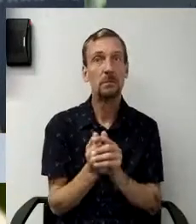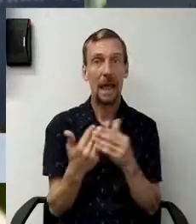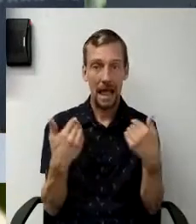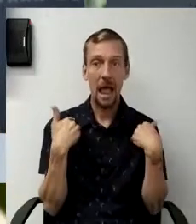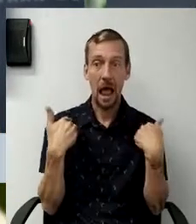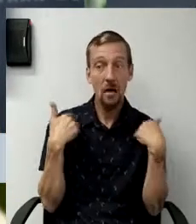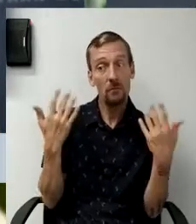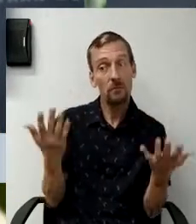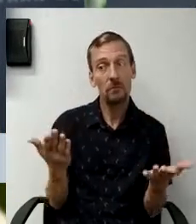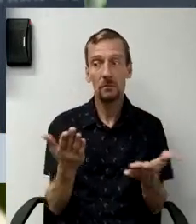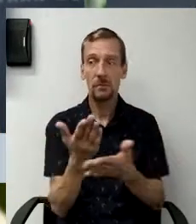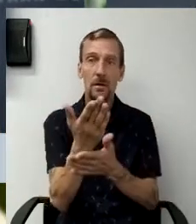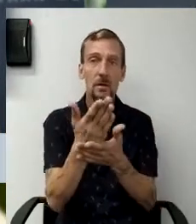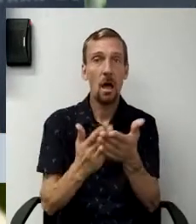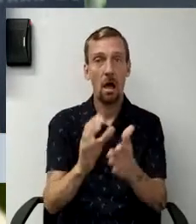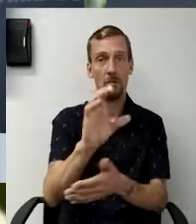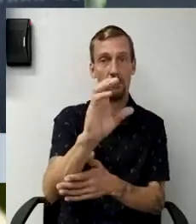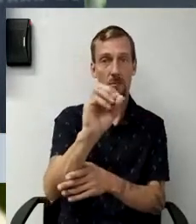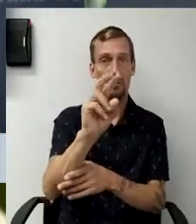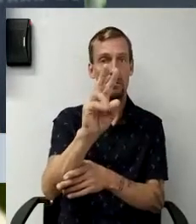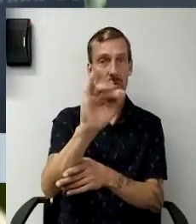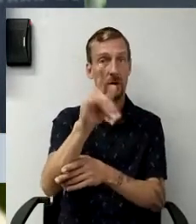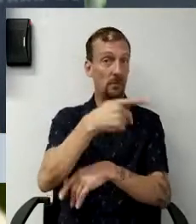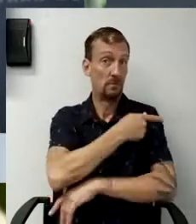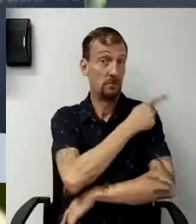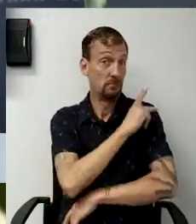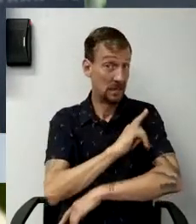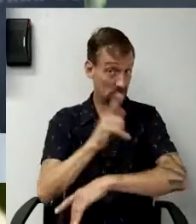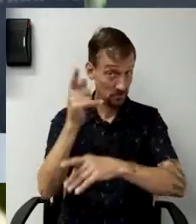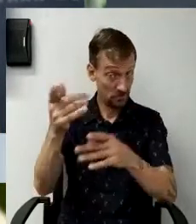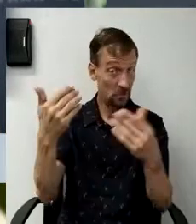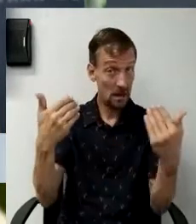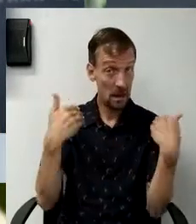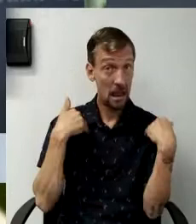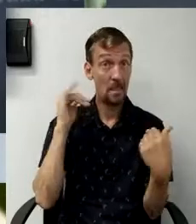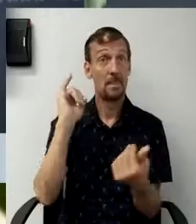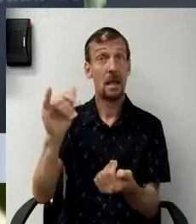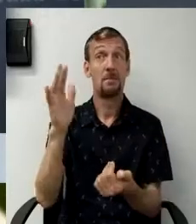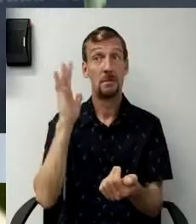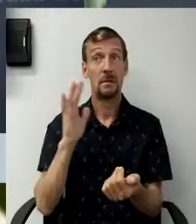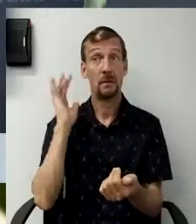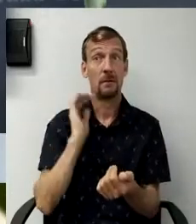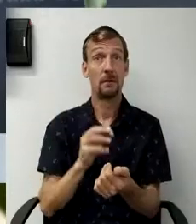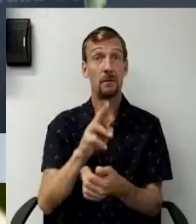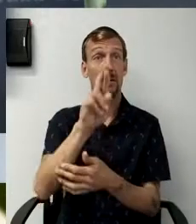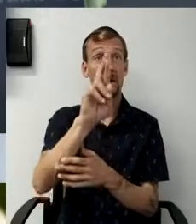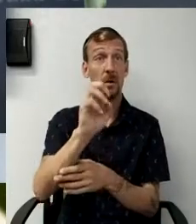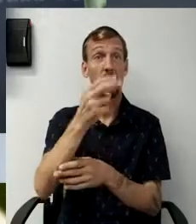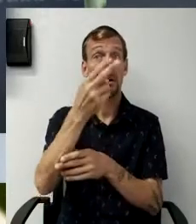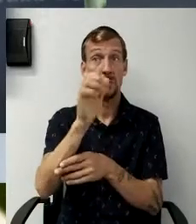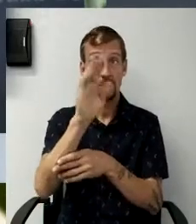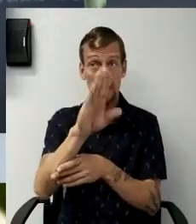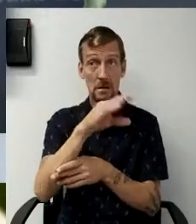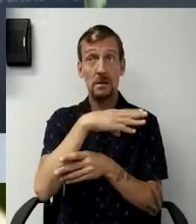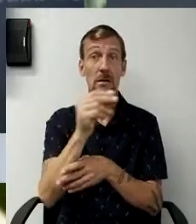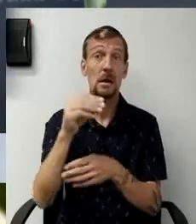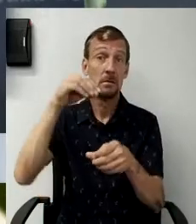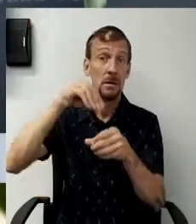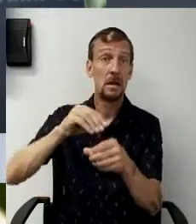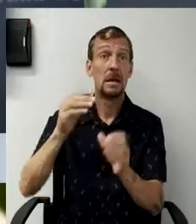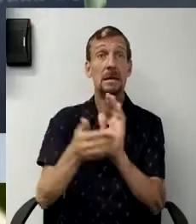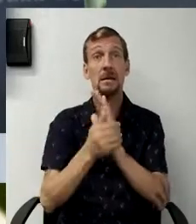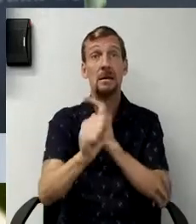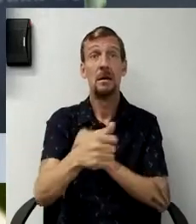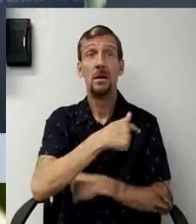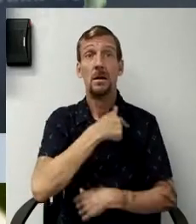have had a few COVID patients at that facility, both in the rehab and in the skilled.